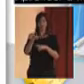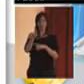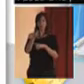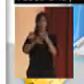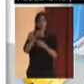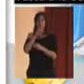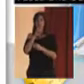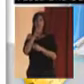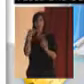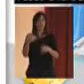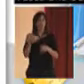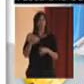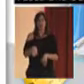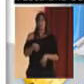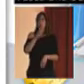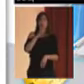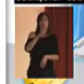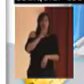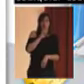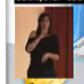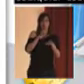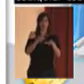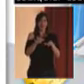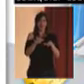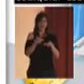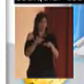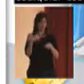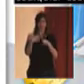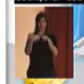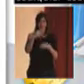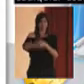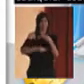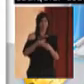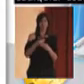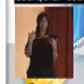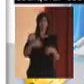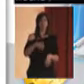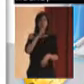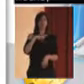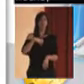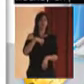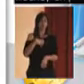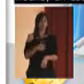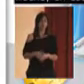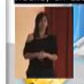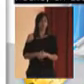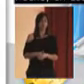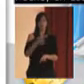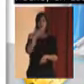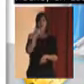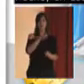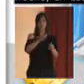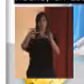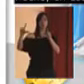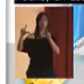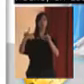For instance, learning to use the mouse or a keyboard. Anything like that is an extra complication. In fact, in this picture,